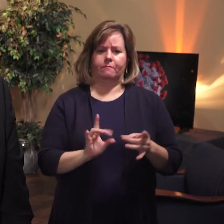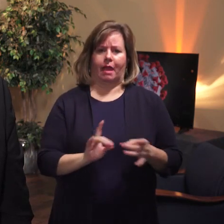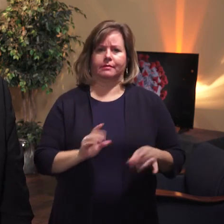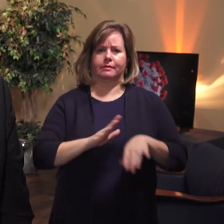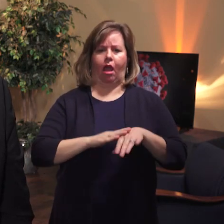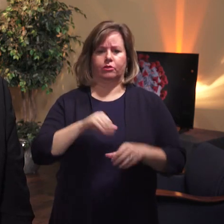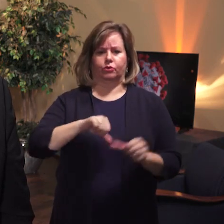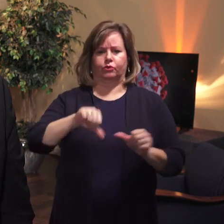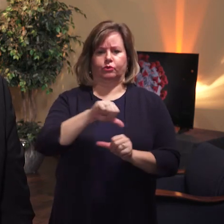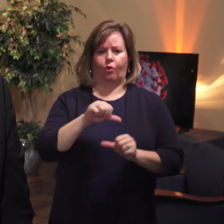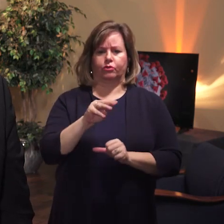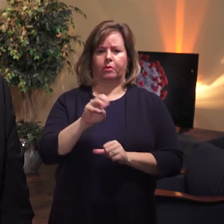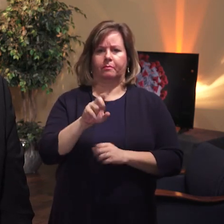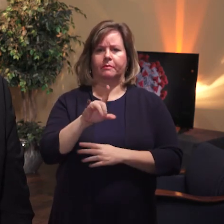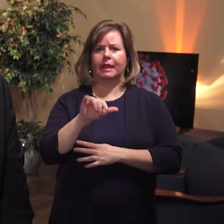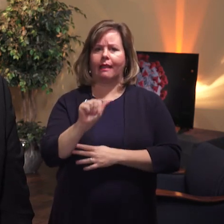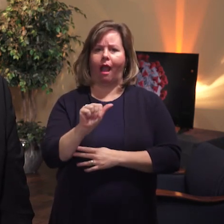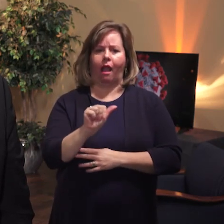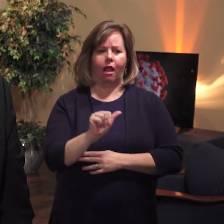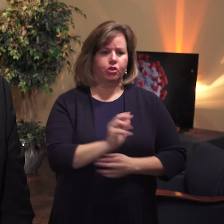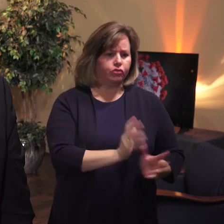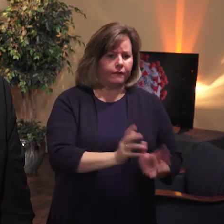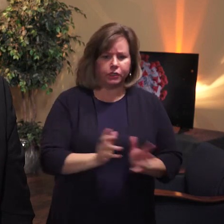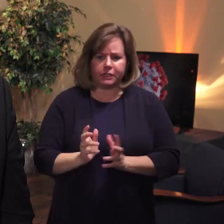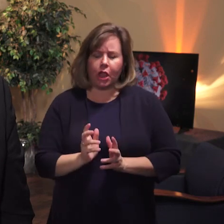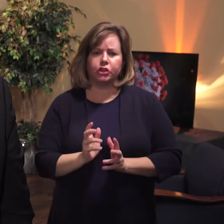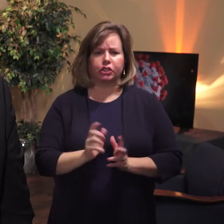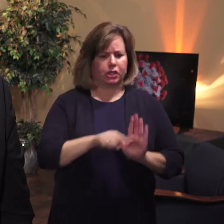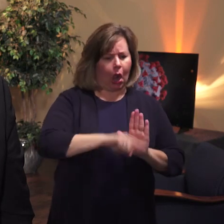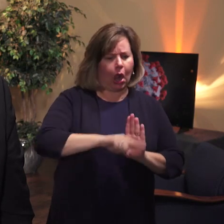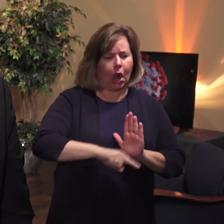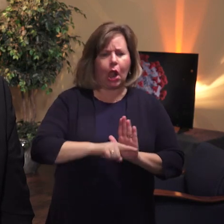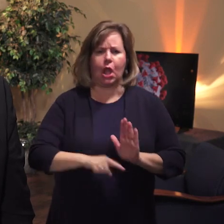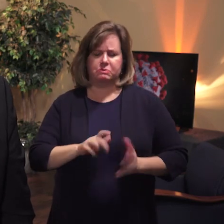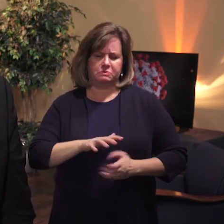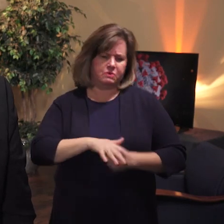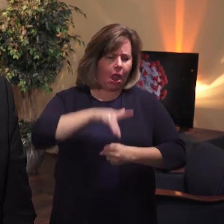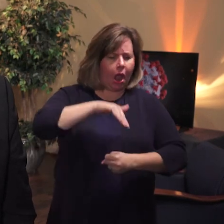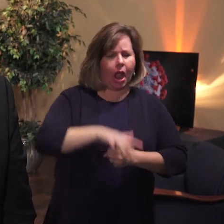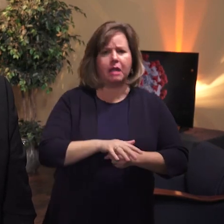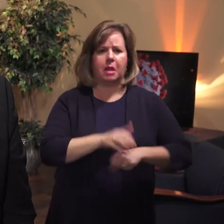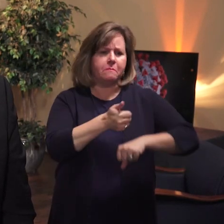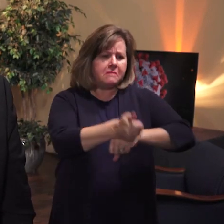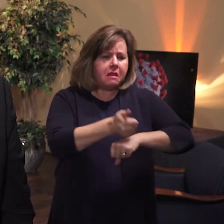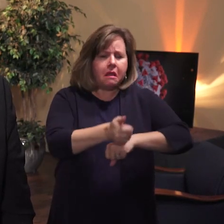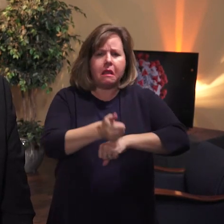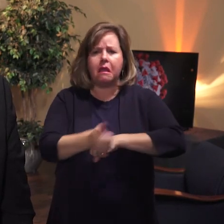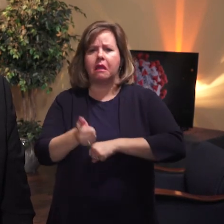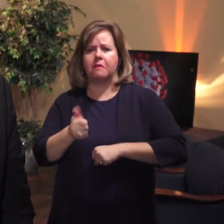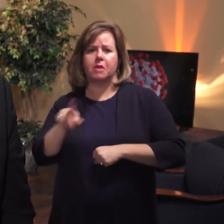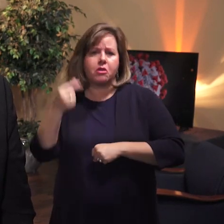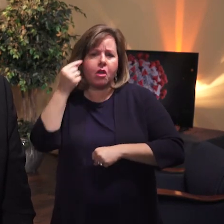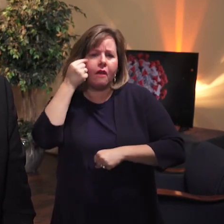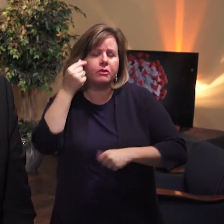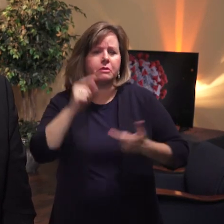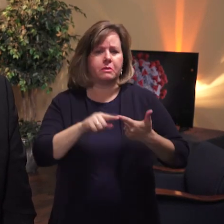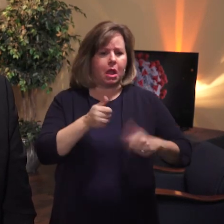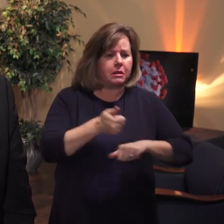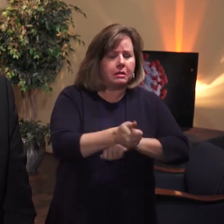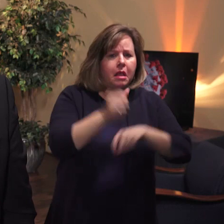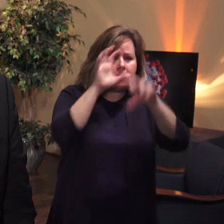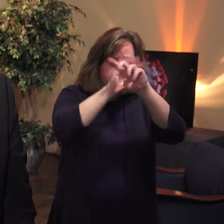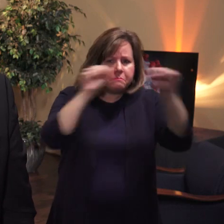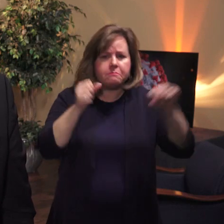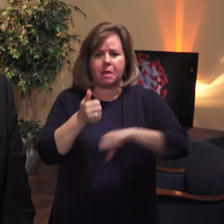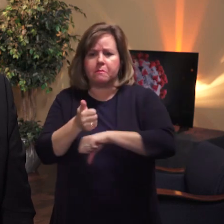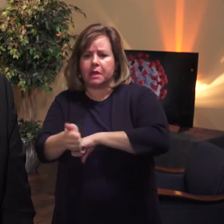in conversations. People want to blame. They want to blame the president. They want to blame the governor. They want to blame China. They want to blame other